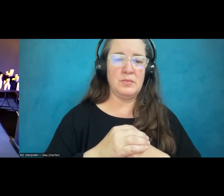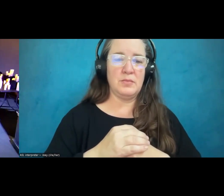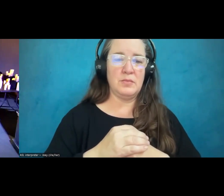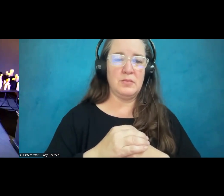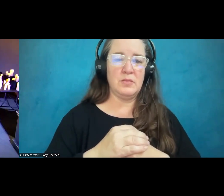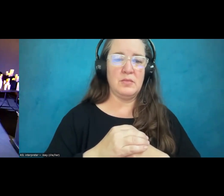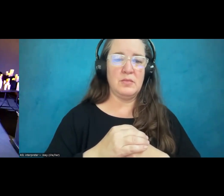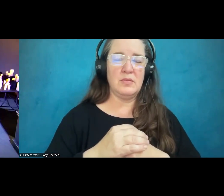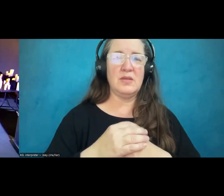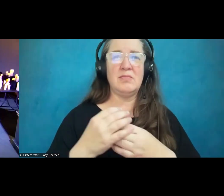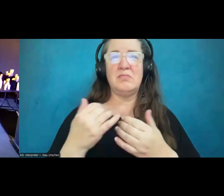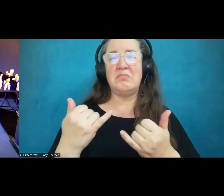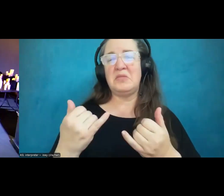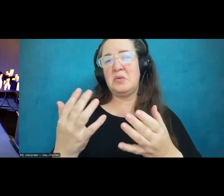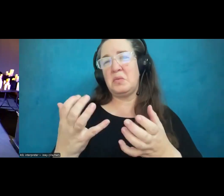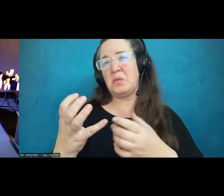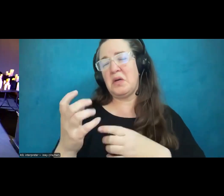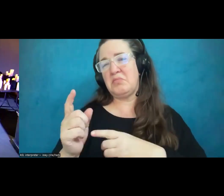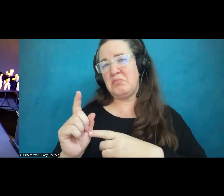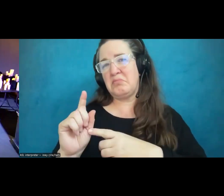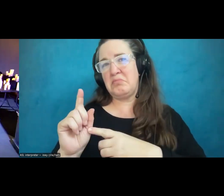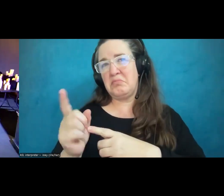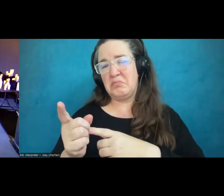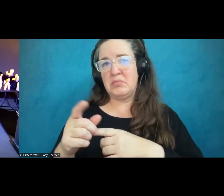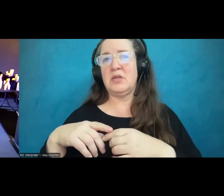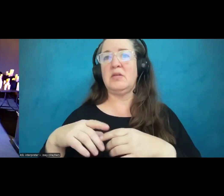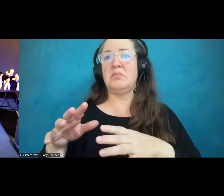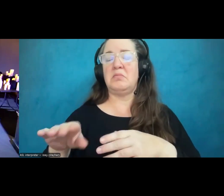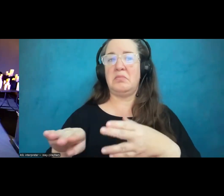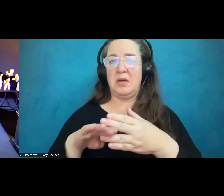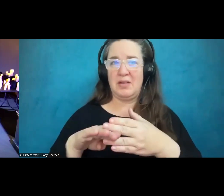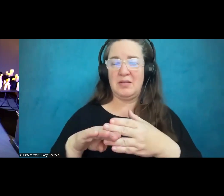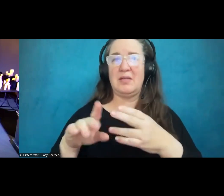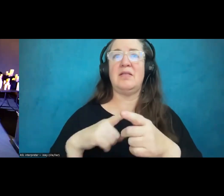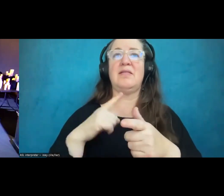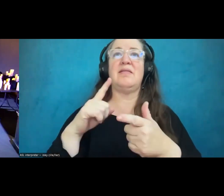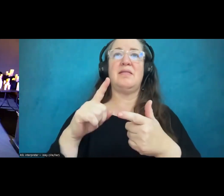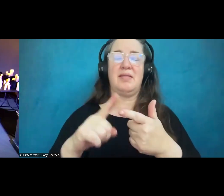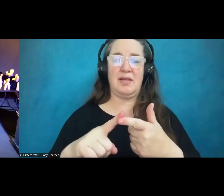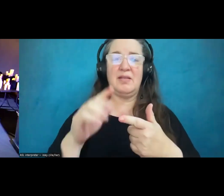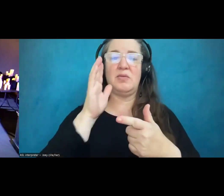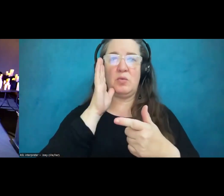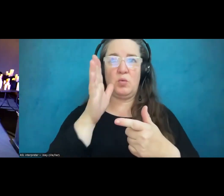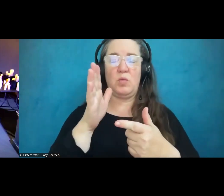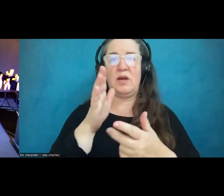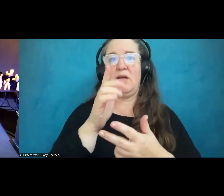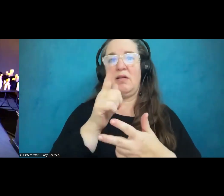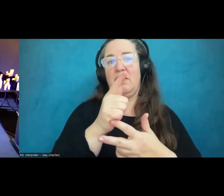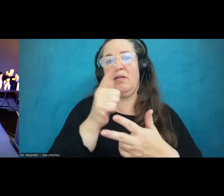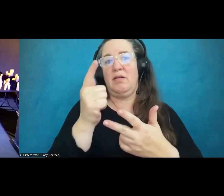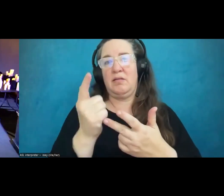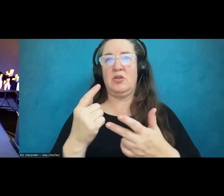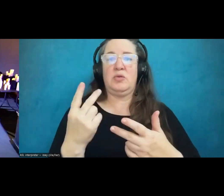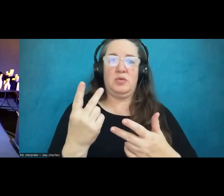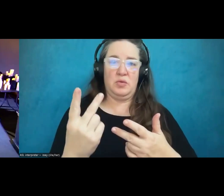a minute before I go on with the last two pieces I have for you and do something that usually doesn't happen in a classical concert,